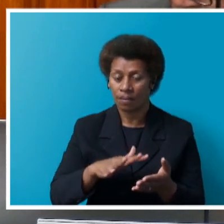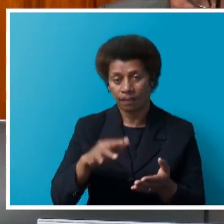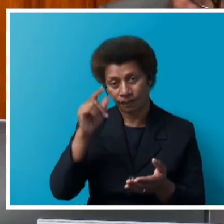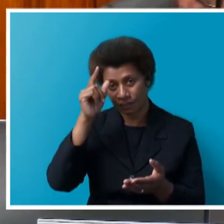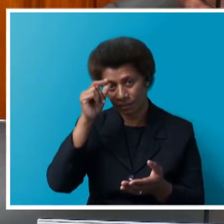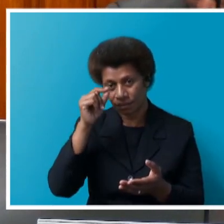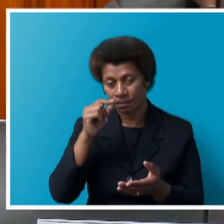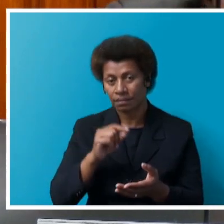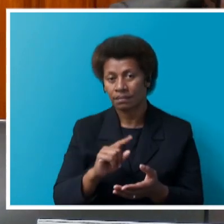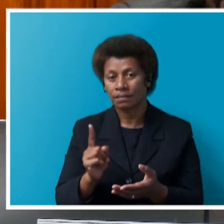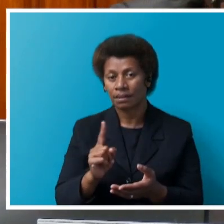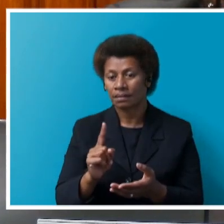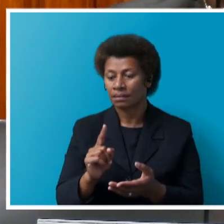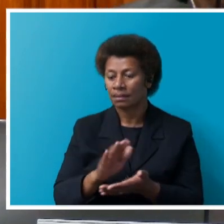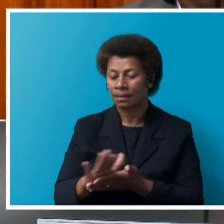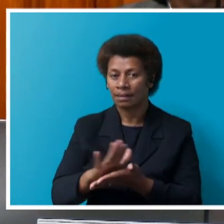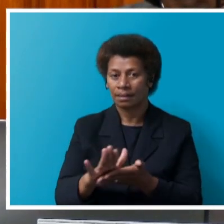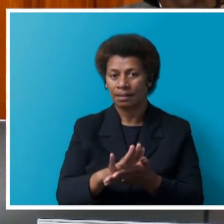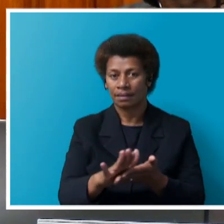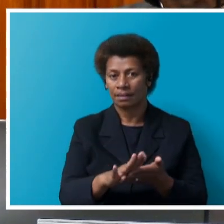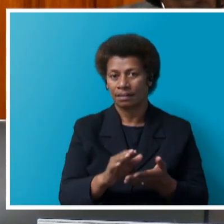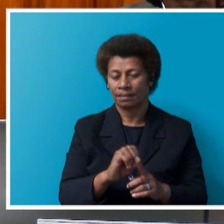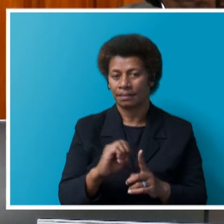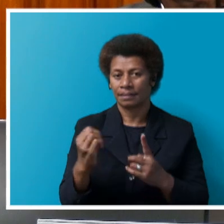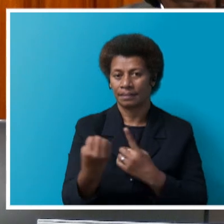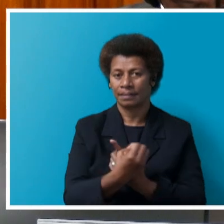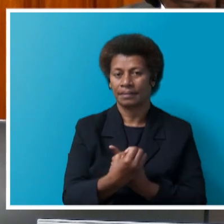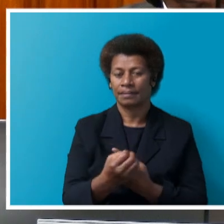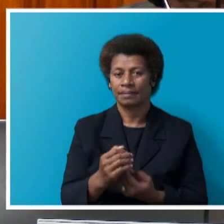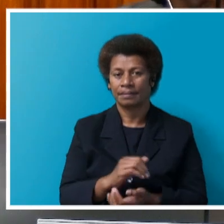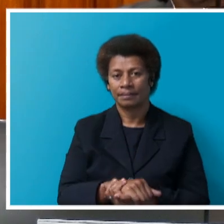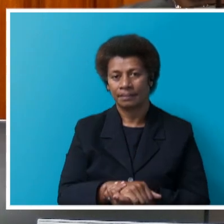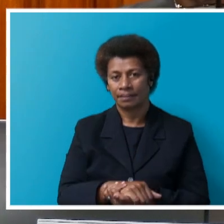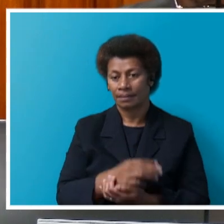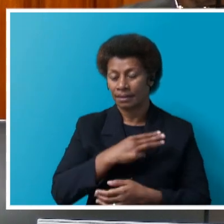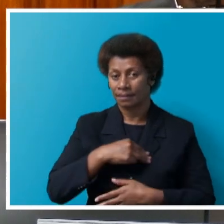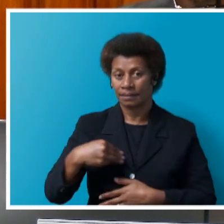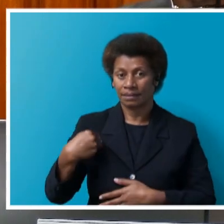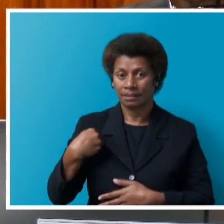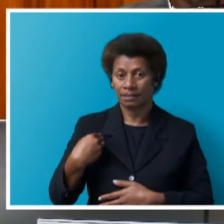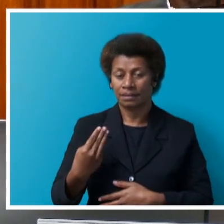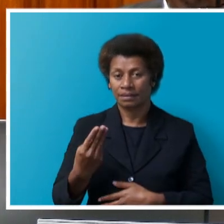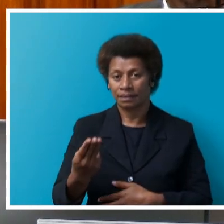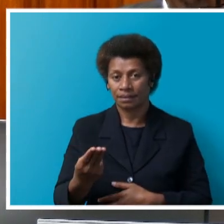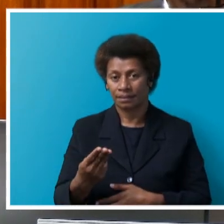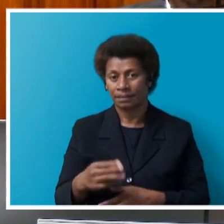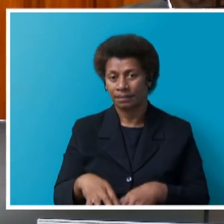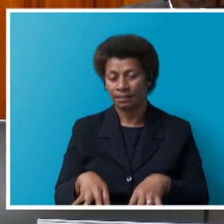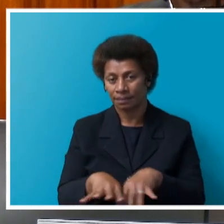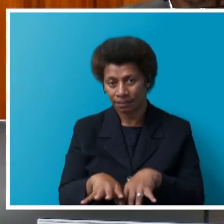of caring our surroundings. Under this campaign, the Ministry has held litter prevention officers